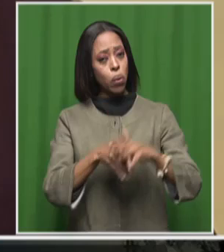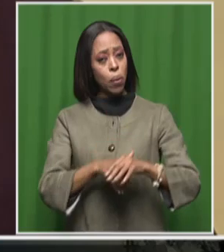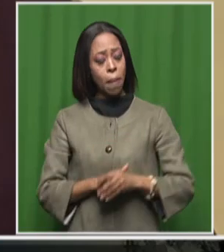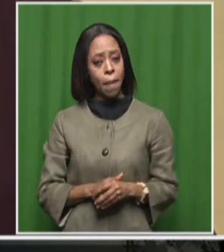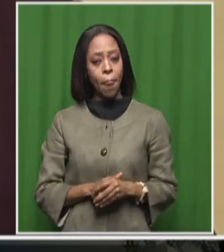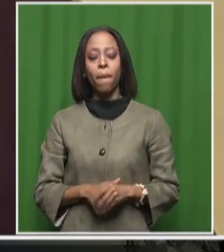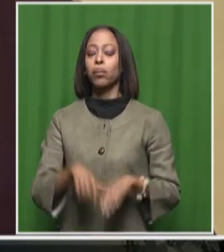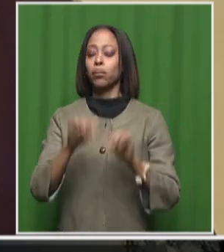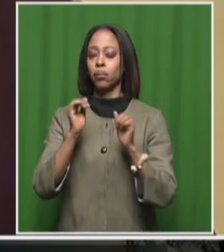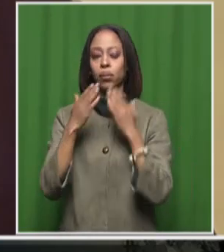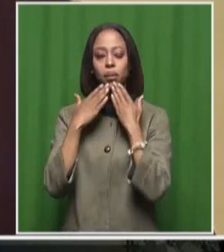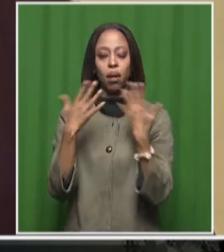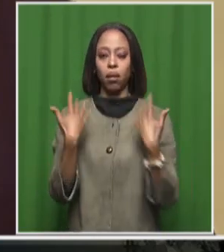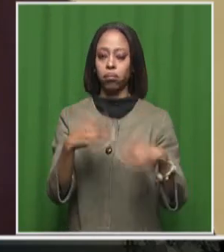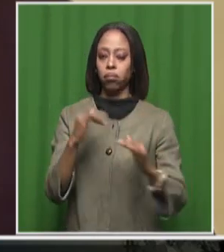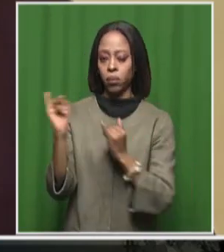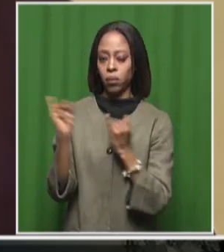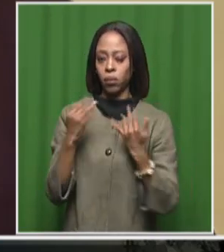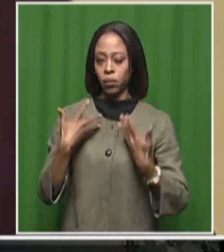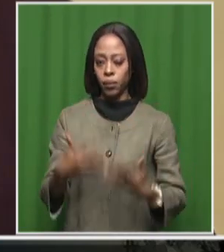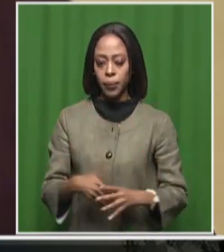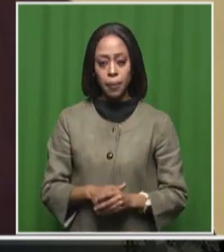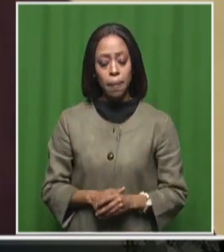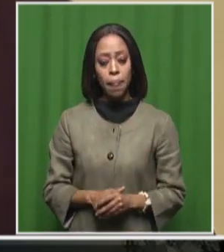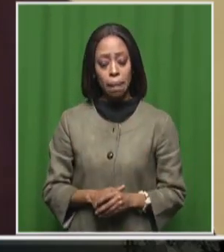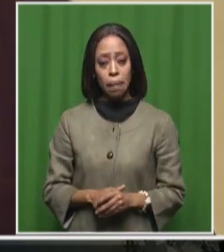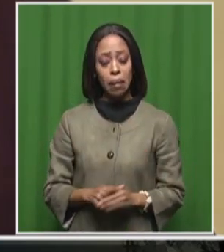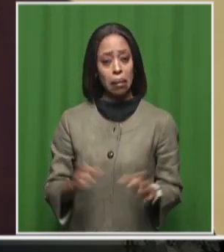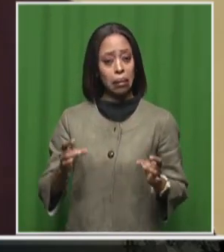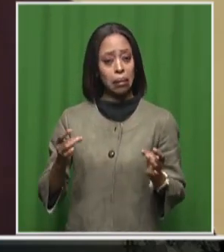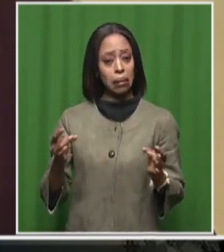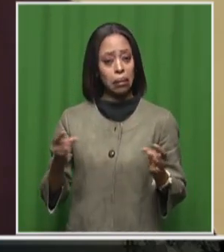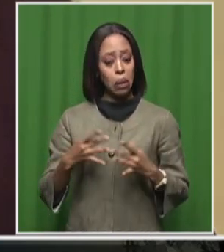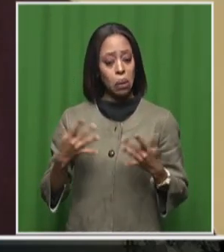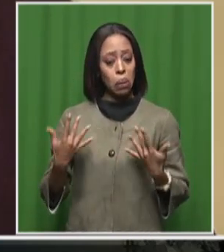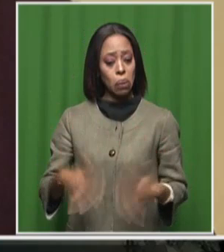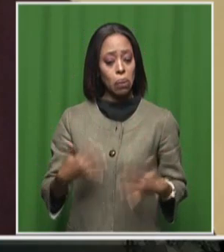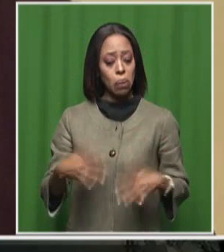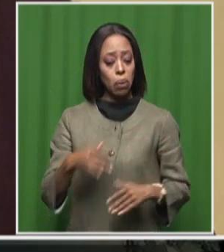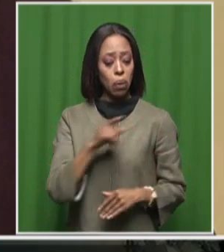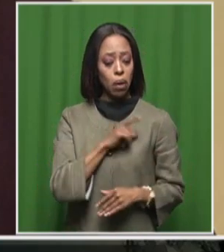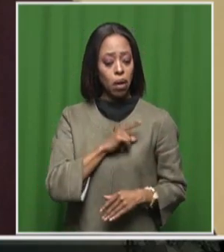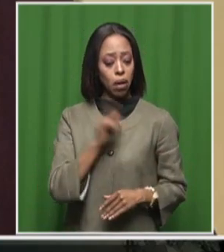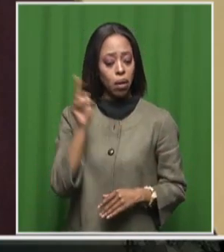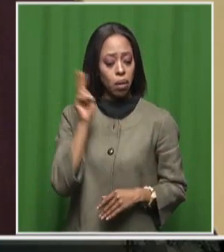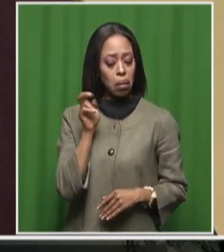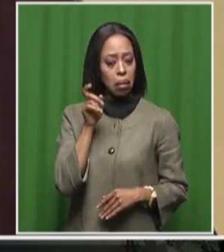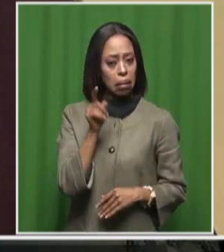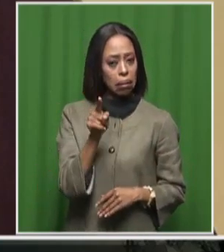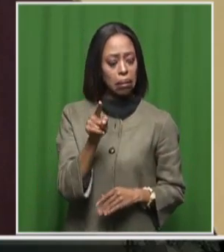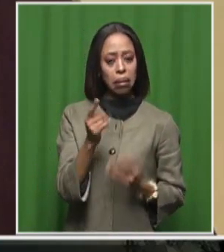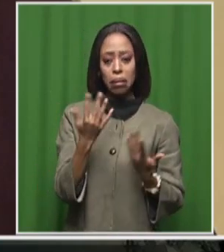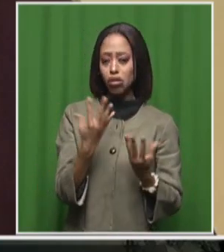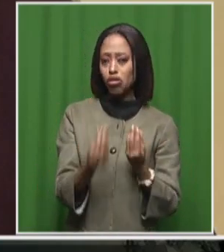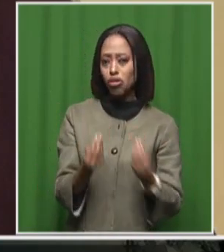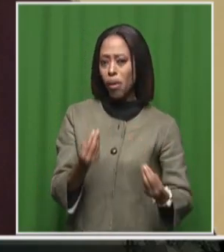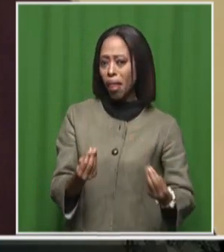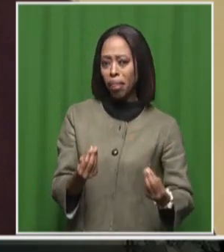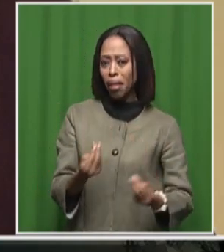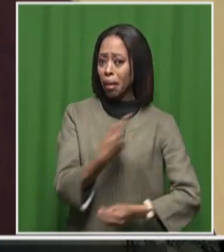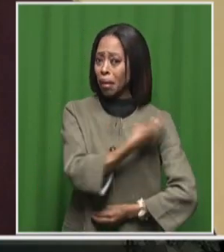Thanks very much for inviting me. Very frightening to hear about these levels of very high unvaccinated children. I